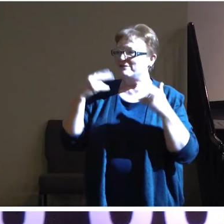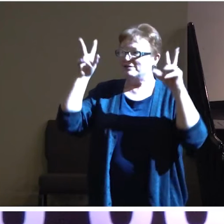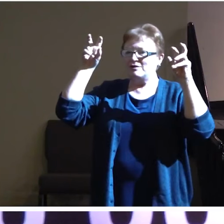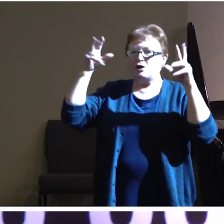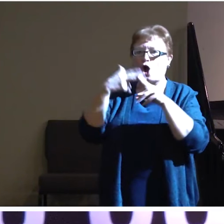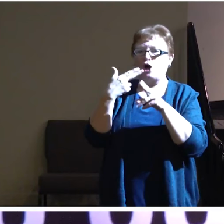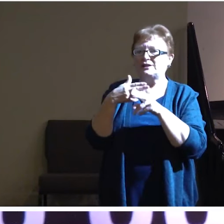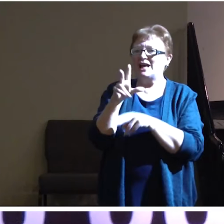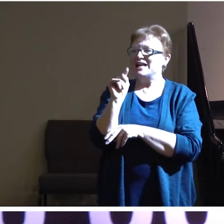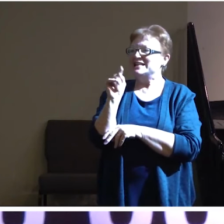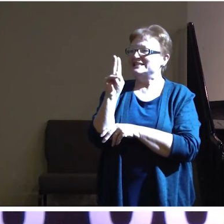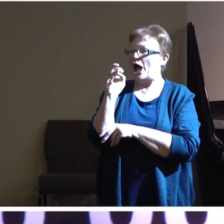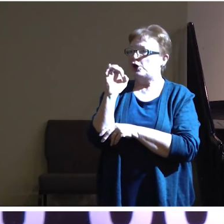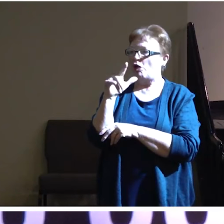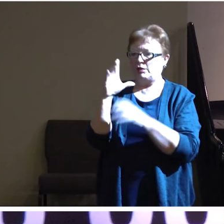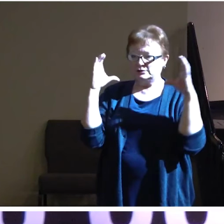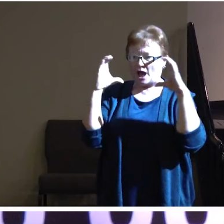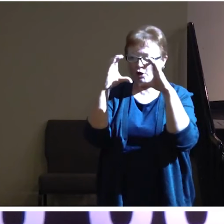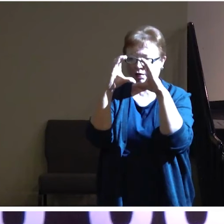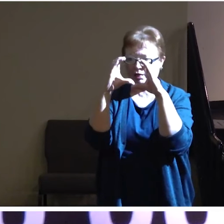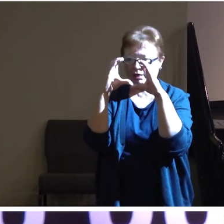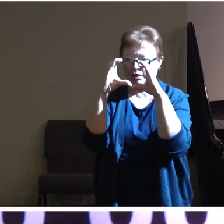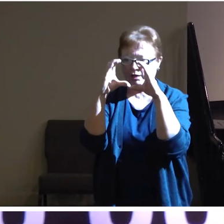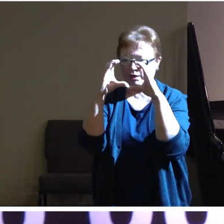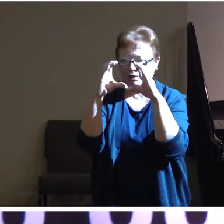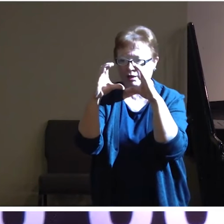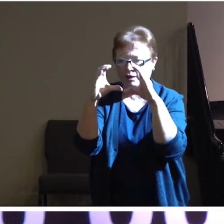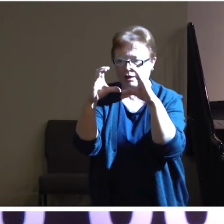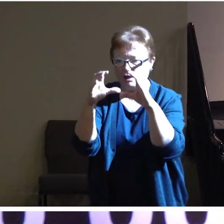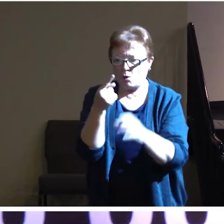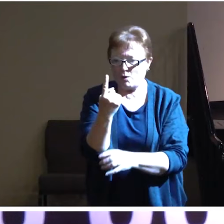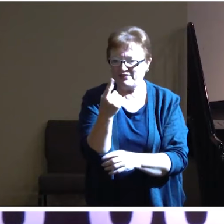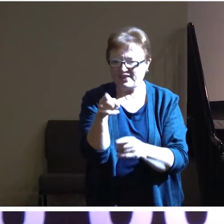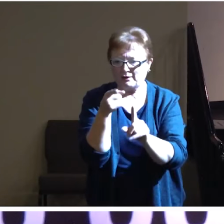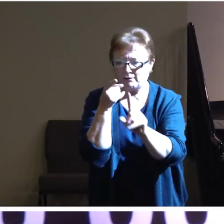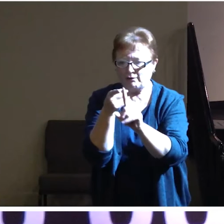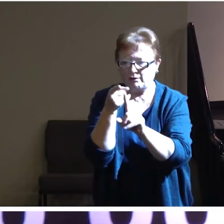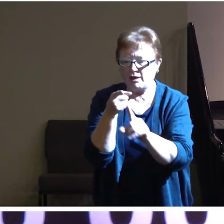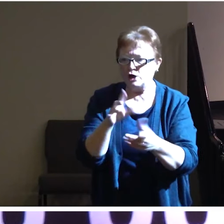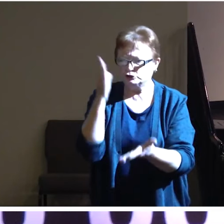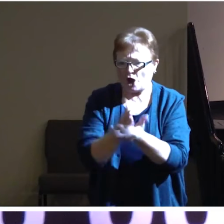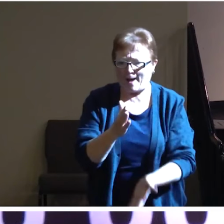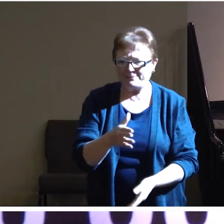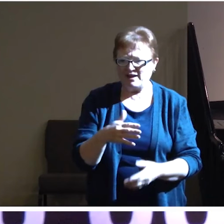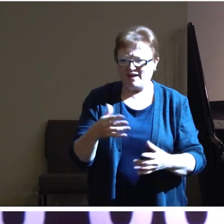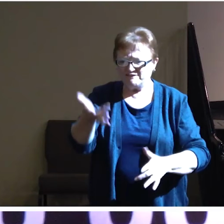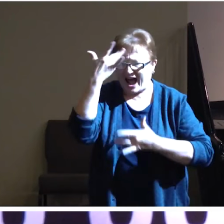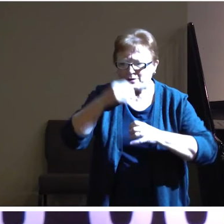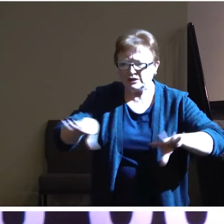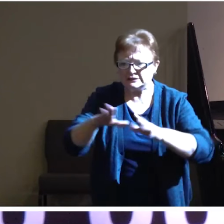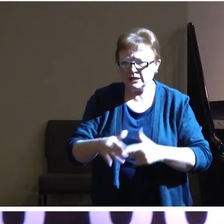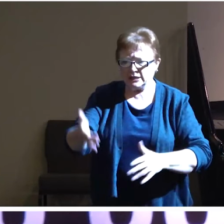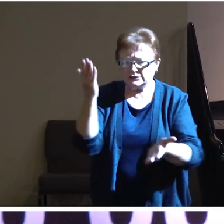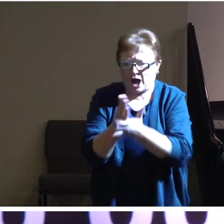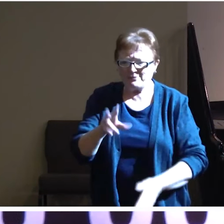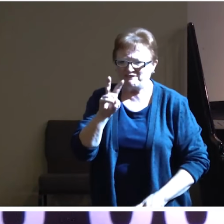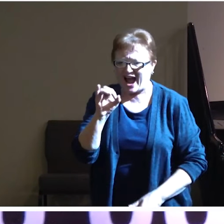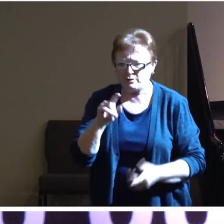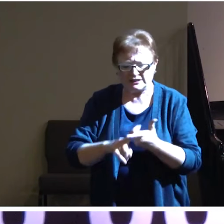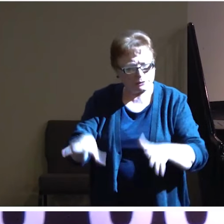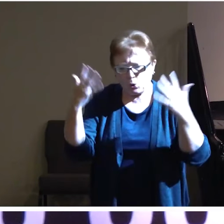Myopic vision. We just focus on one thing. We become fixated on stopping a virus. We have to stop a virus. Stay